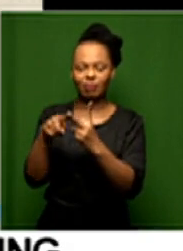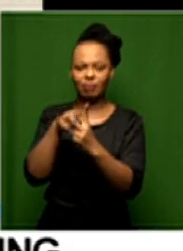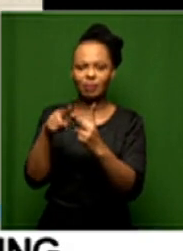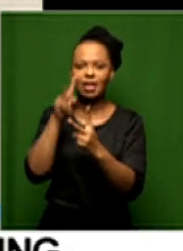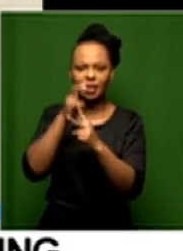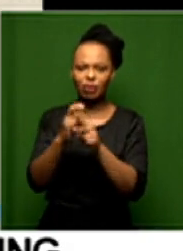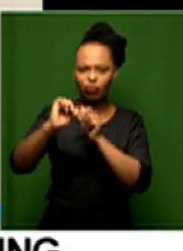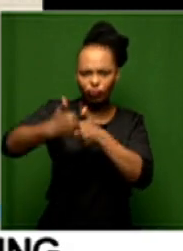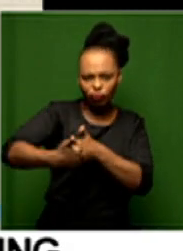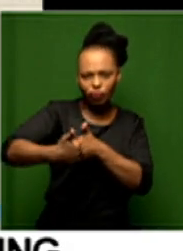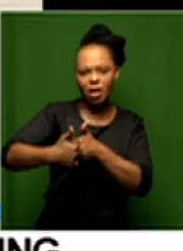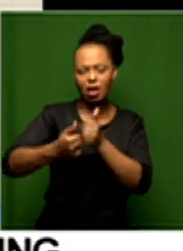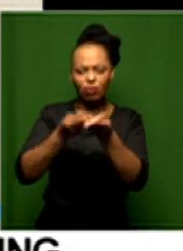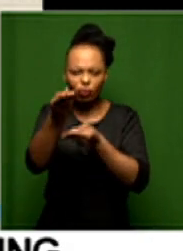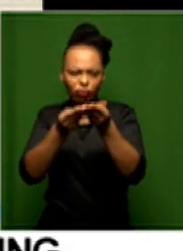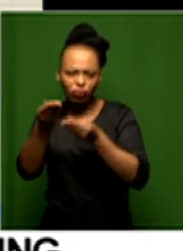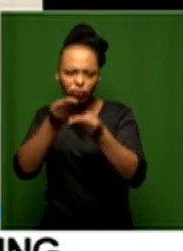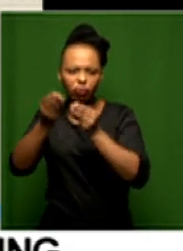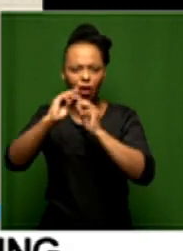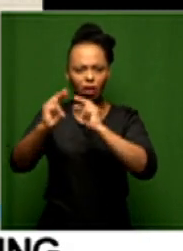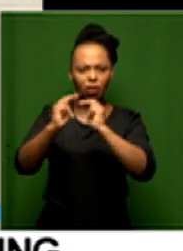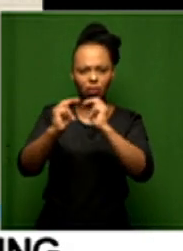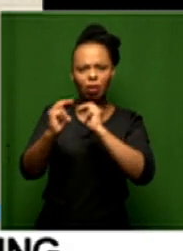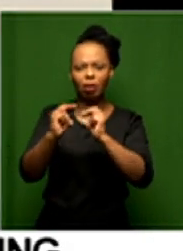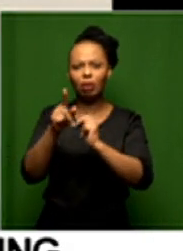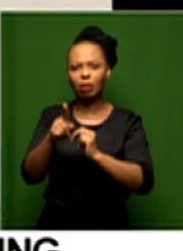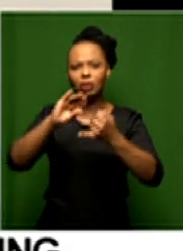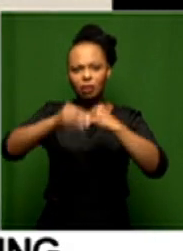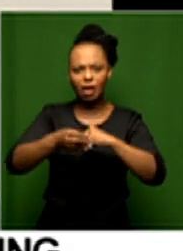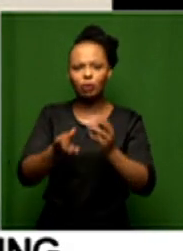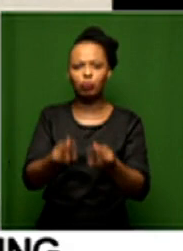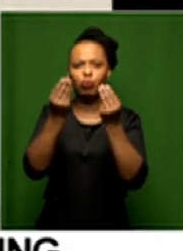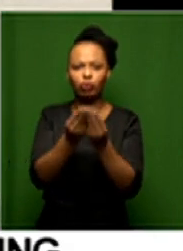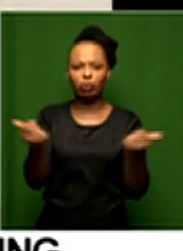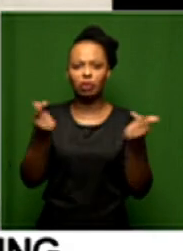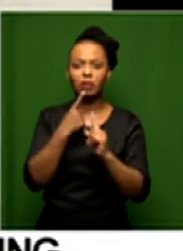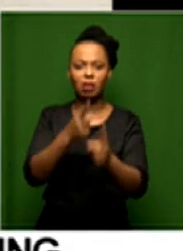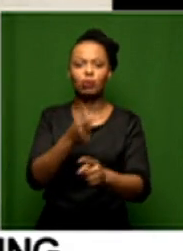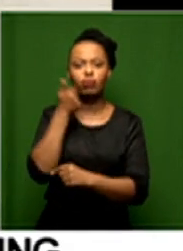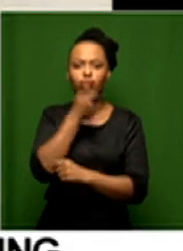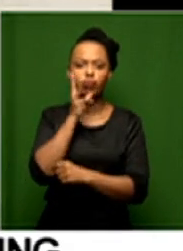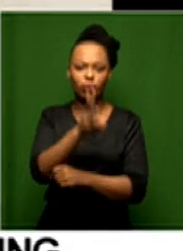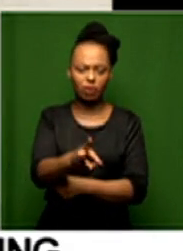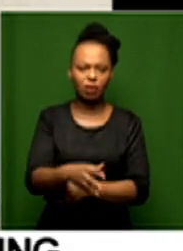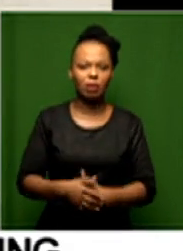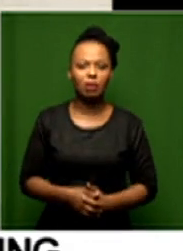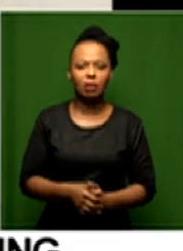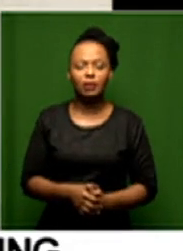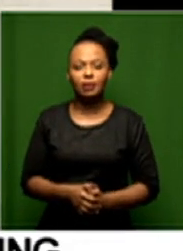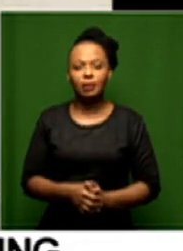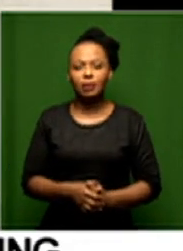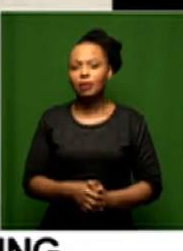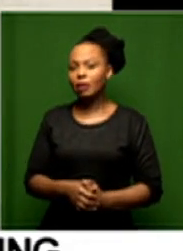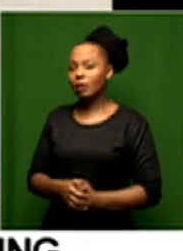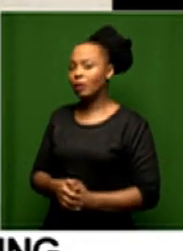and find a speedy resolution. So we look forward to making that announcement pretty soon. All right, Ayanda, I know there's so much more to talk about, including this new